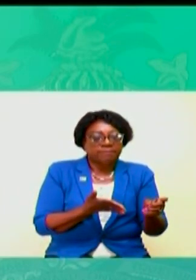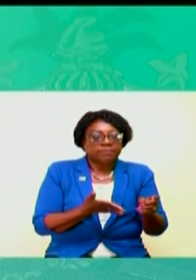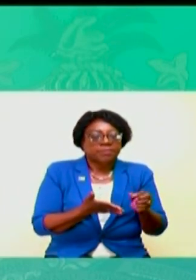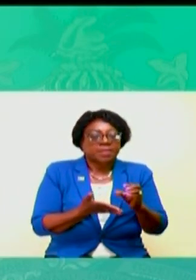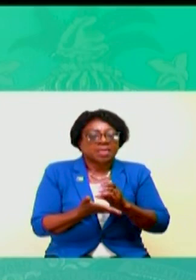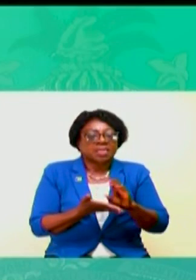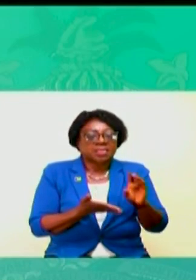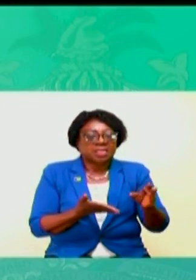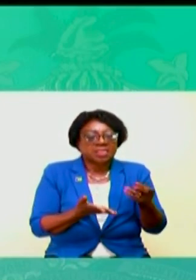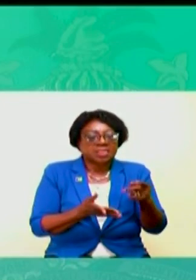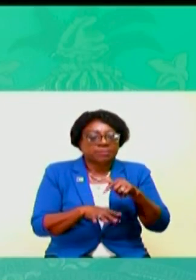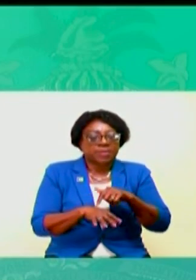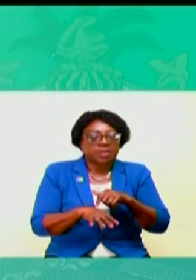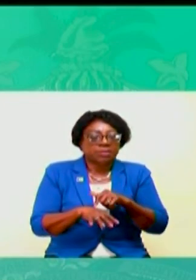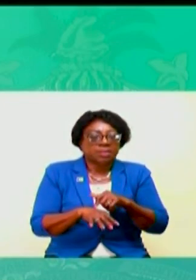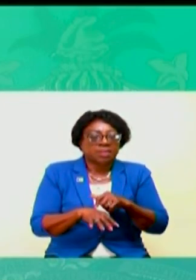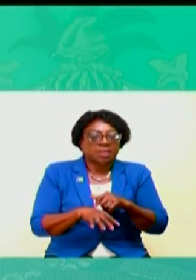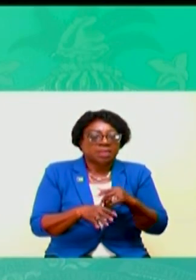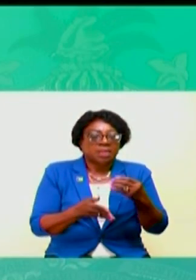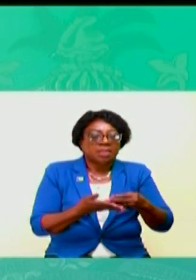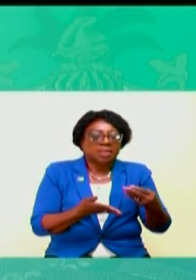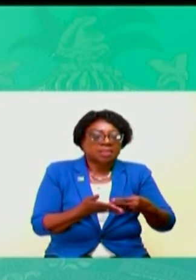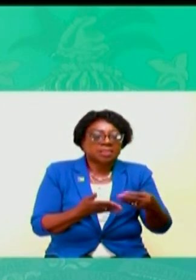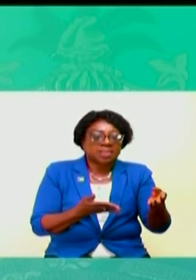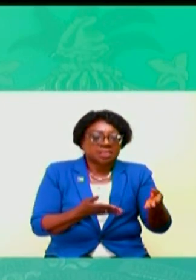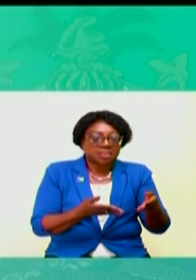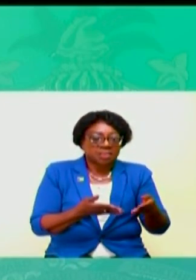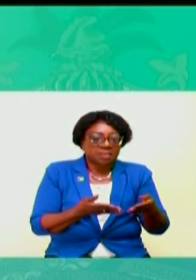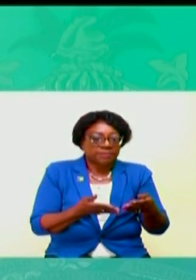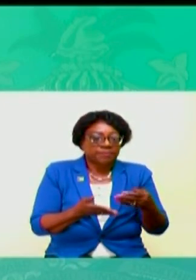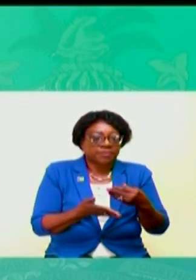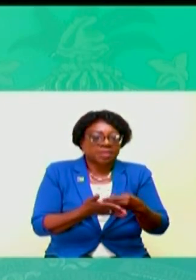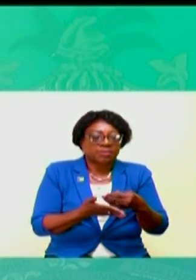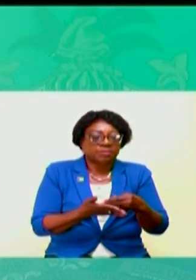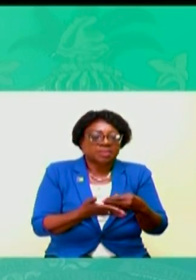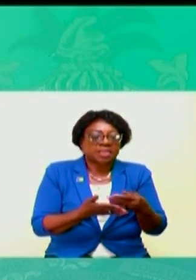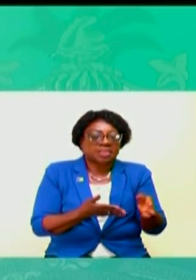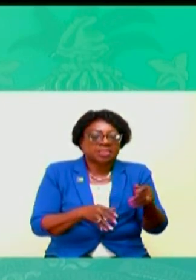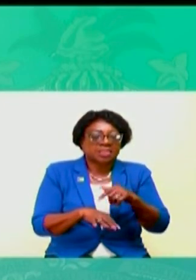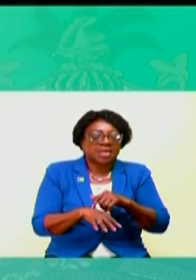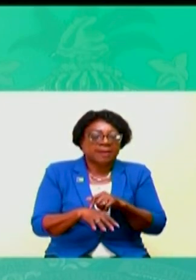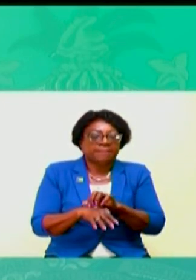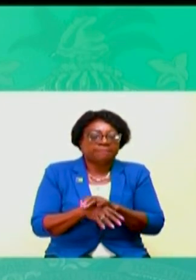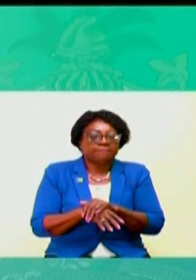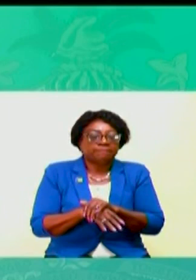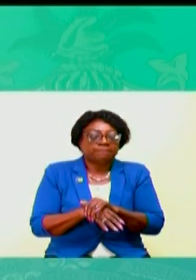period. The concession period is, this come with the garbage can of Bradley Roberts.